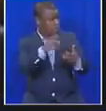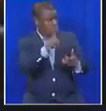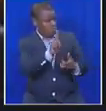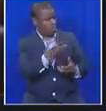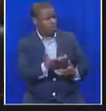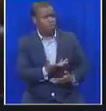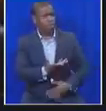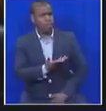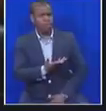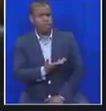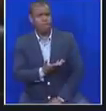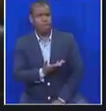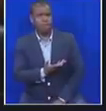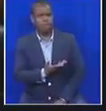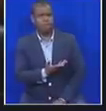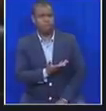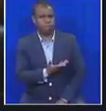You have no